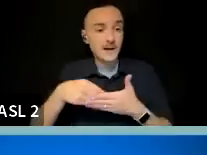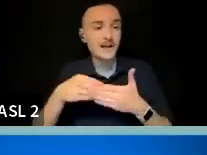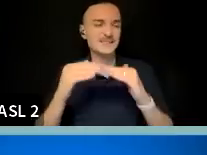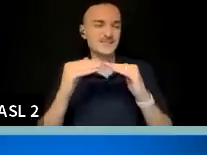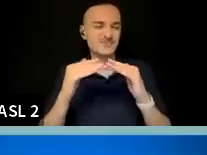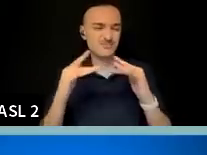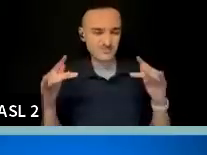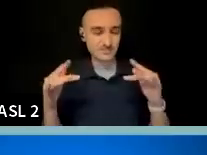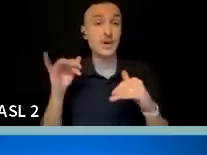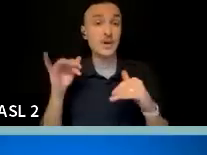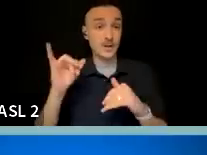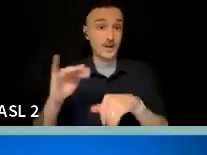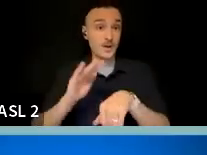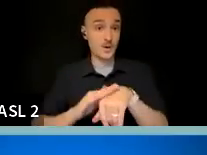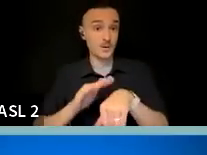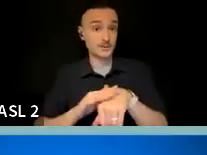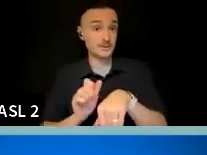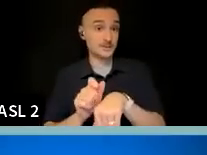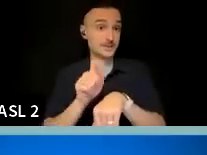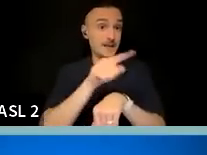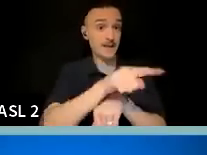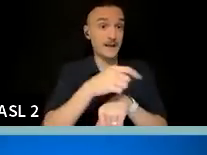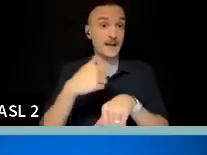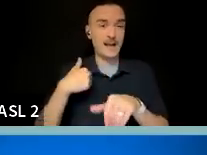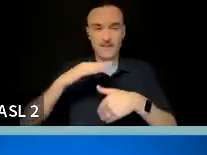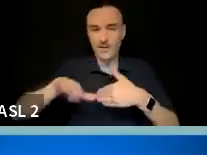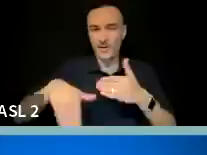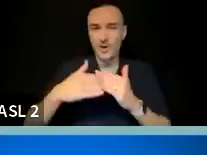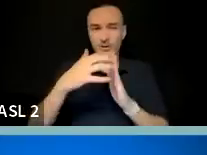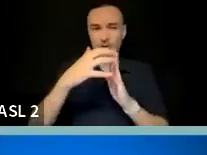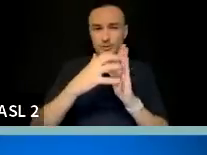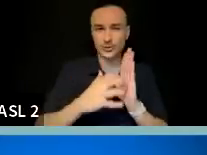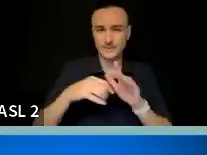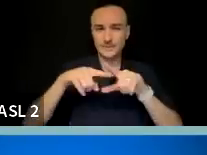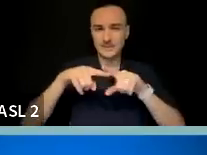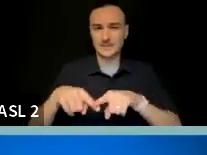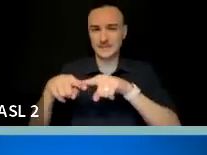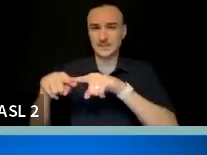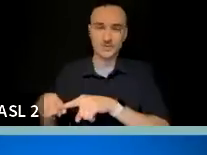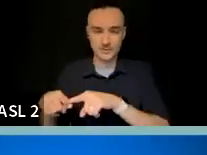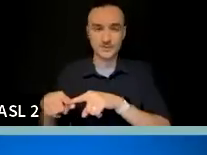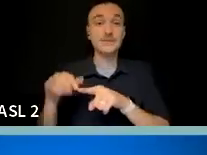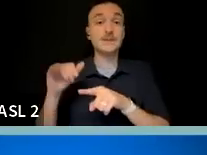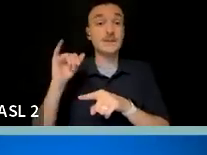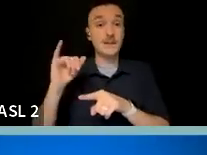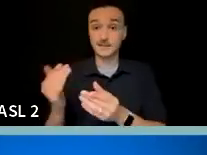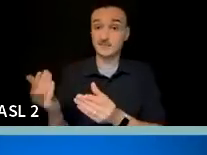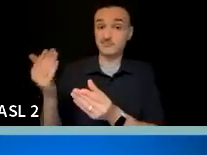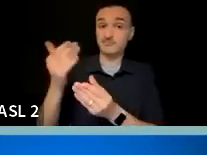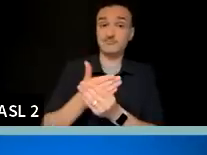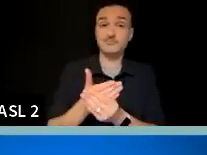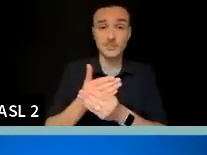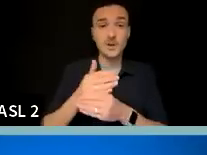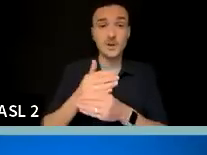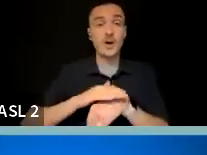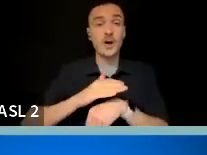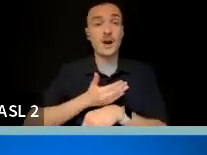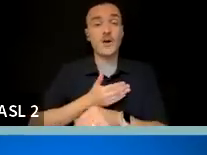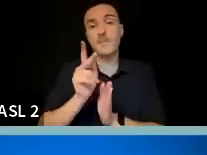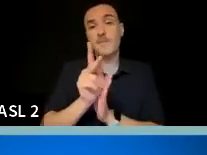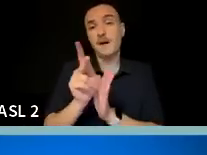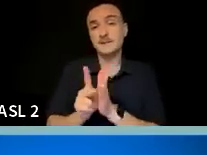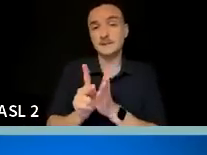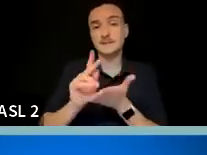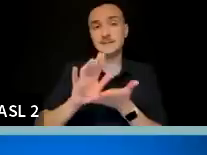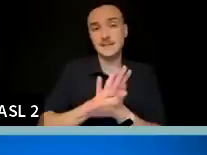associated terms and conditions. Those terms and conditions are documented in the NIH Grants Policy Statement, or GPS, which